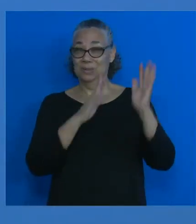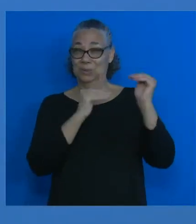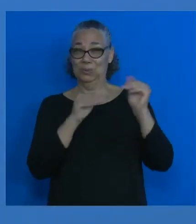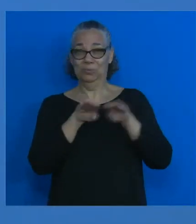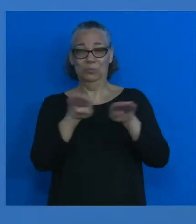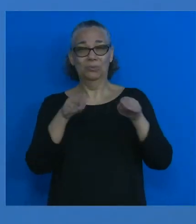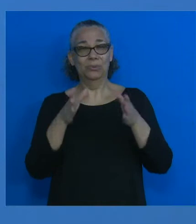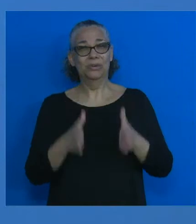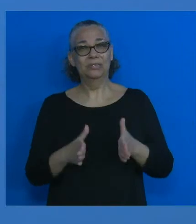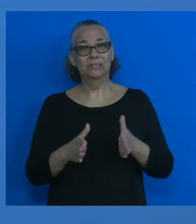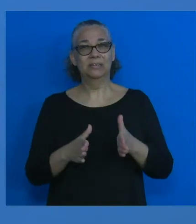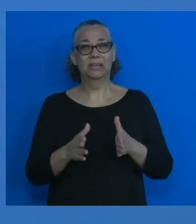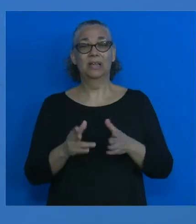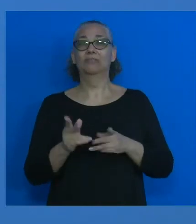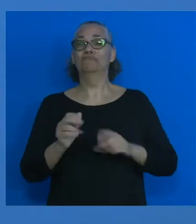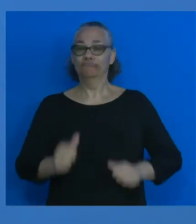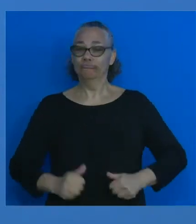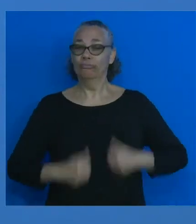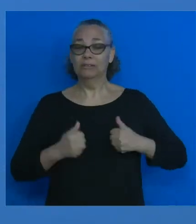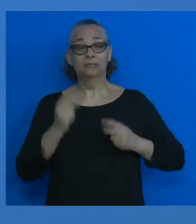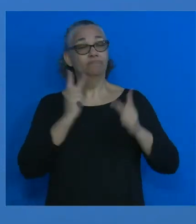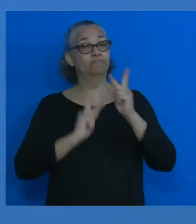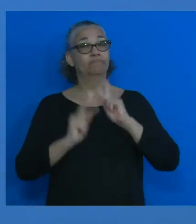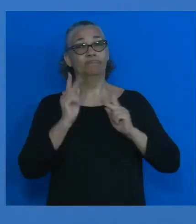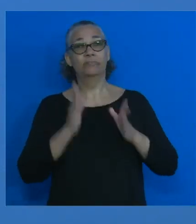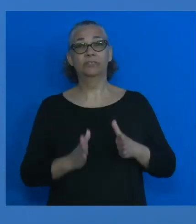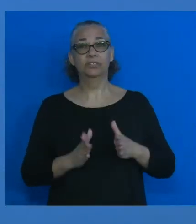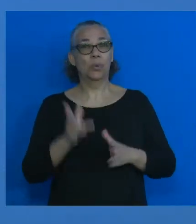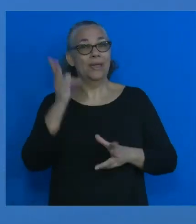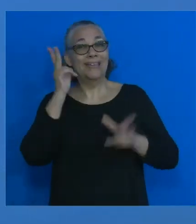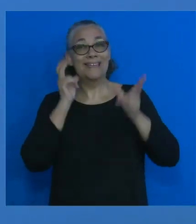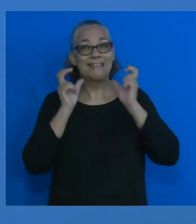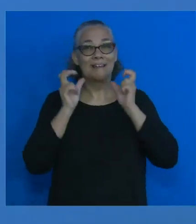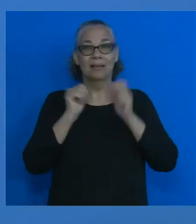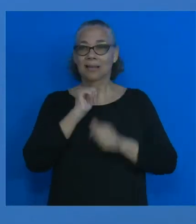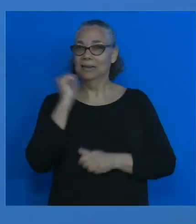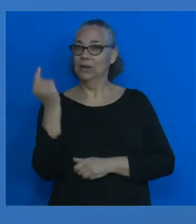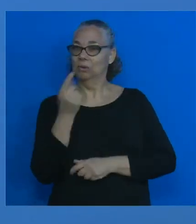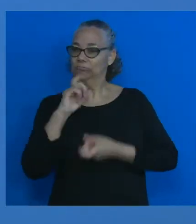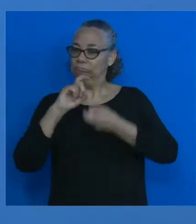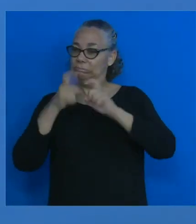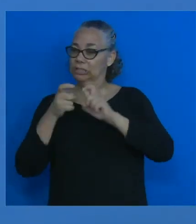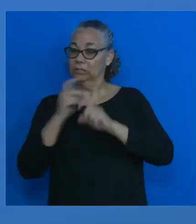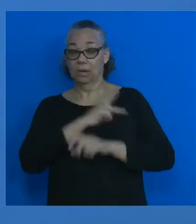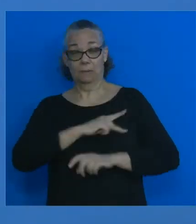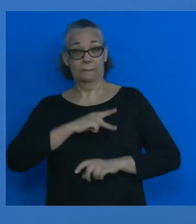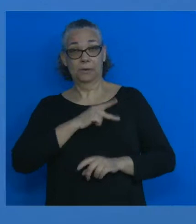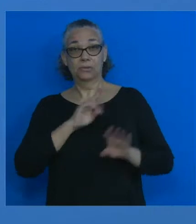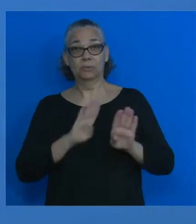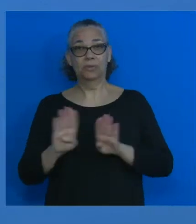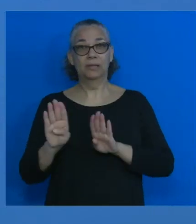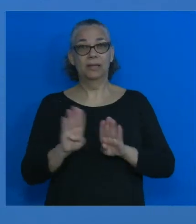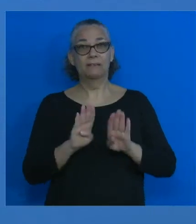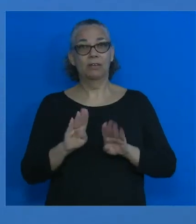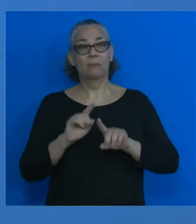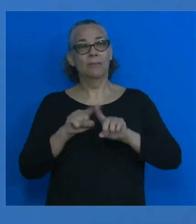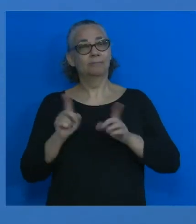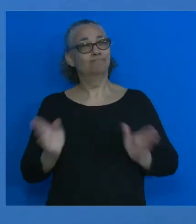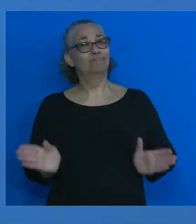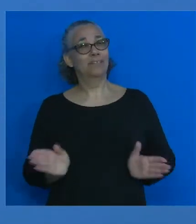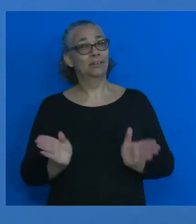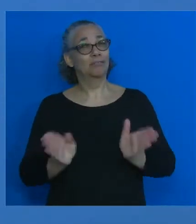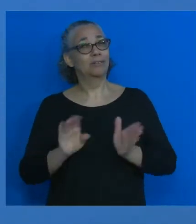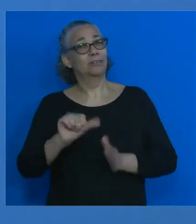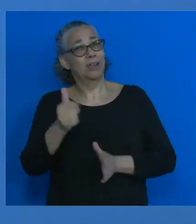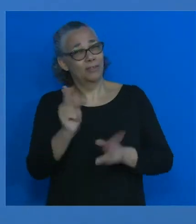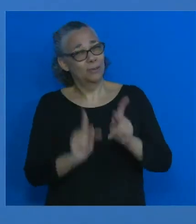Bermudians, residents, and tourists alike will hear the message and not only adjust their personal behavior, but also encourage others to do